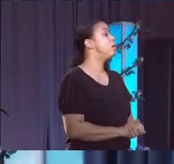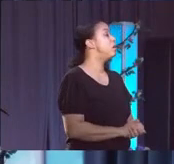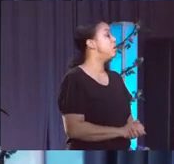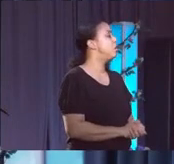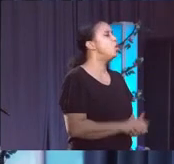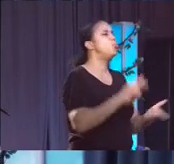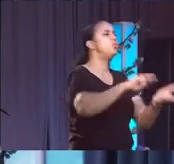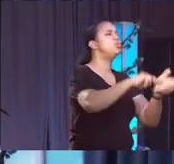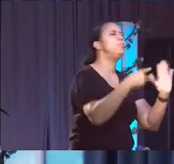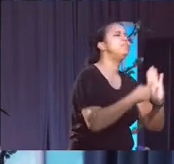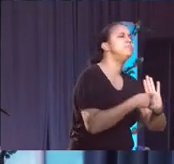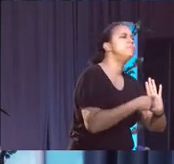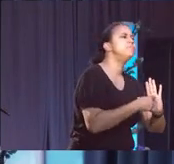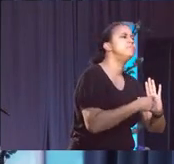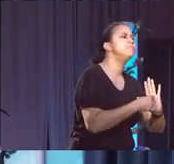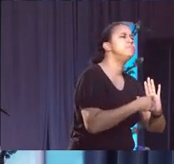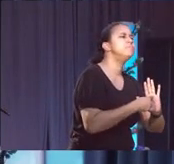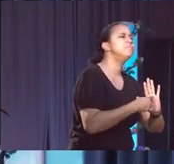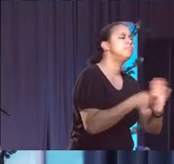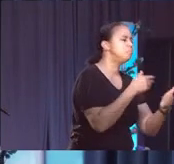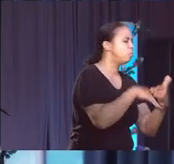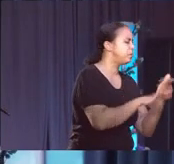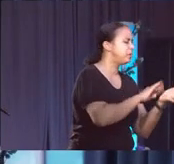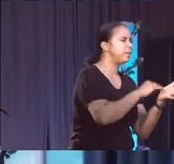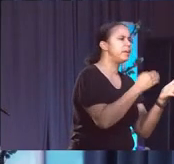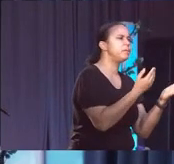born again, what do you mean?